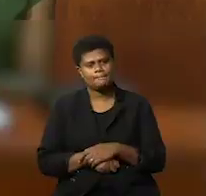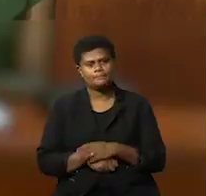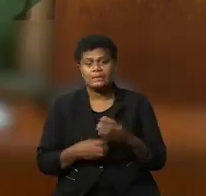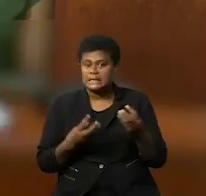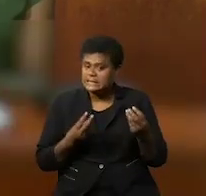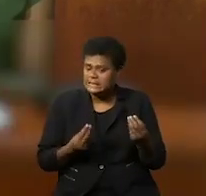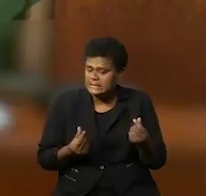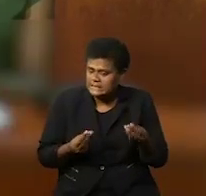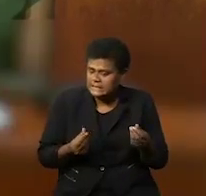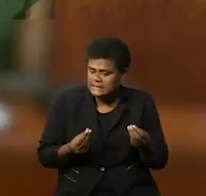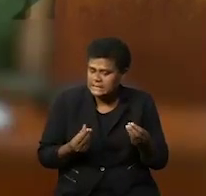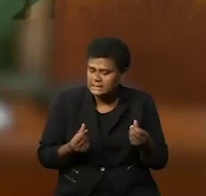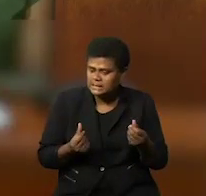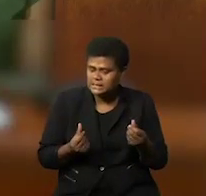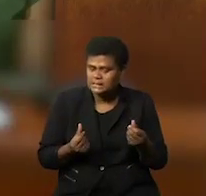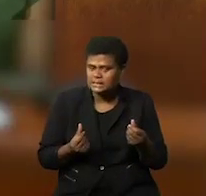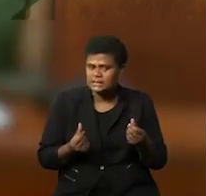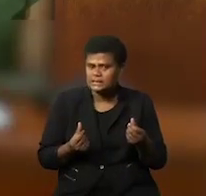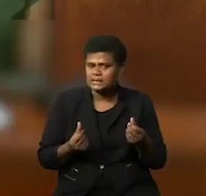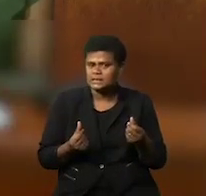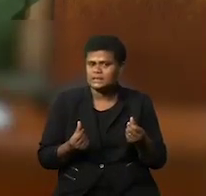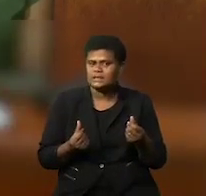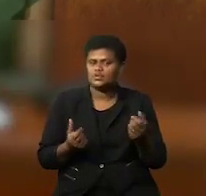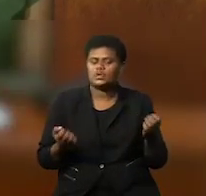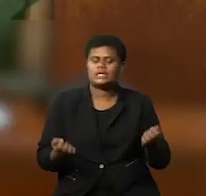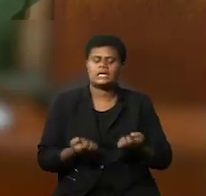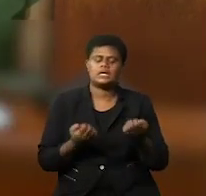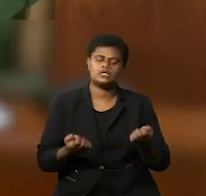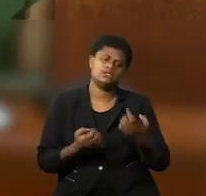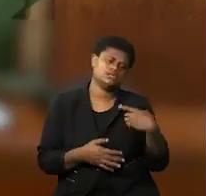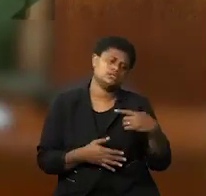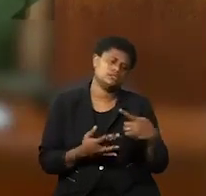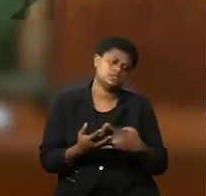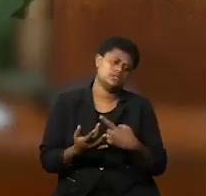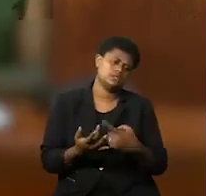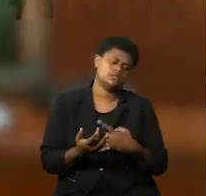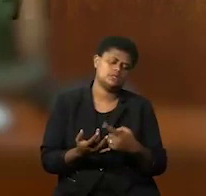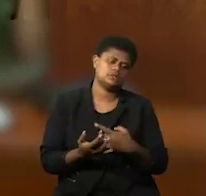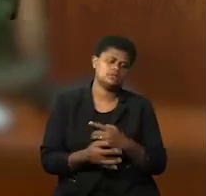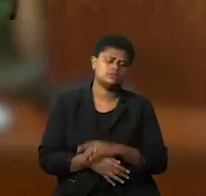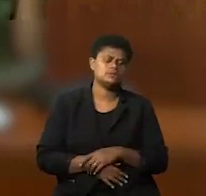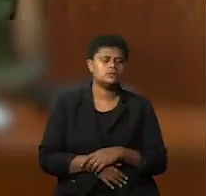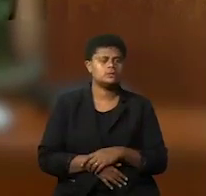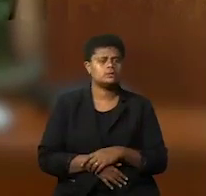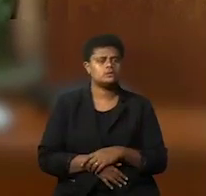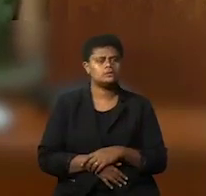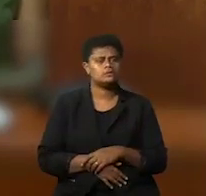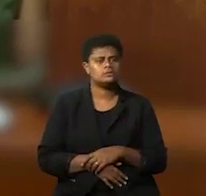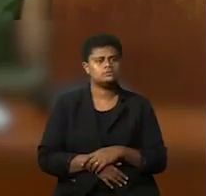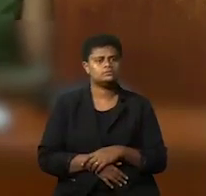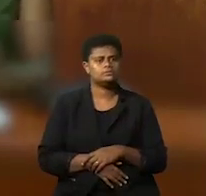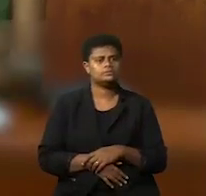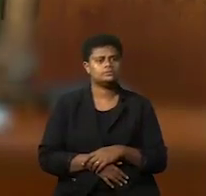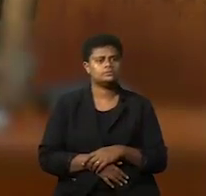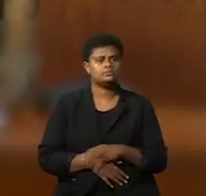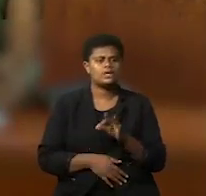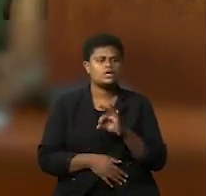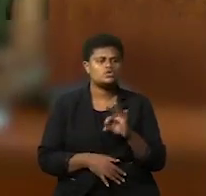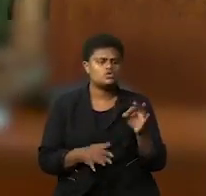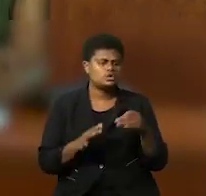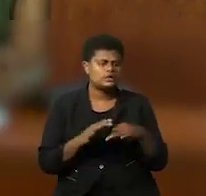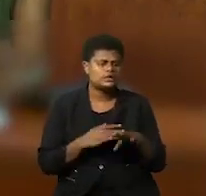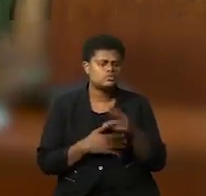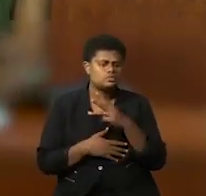You know, it's easy to encourage others, especially in the context of today, not in